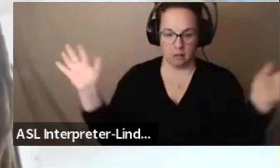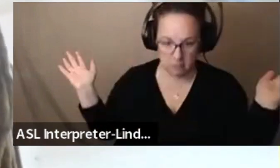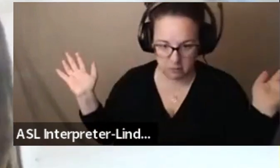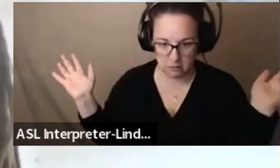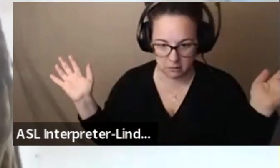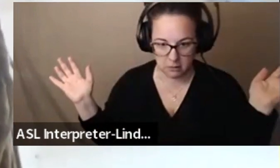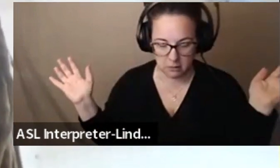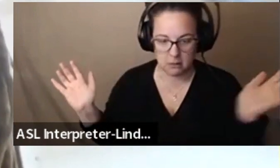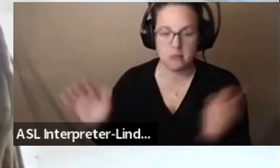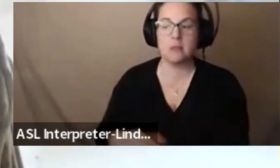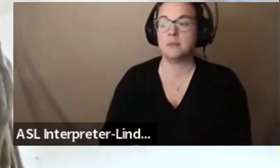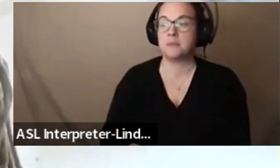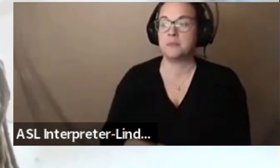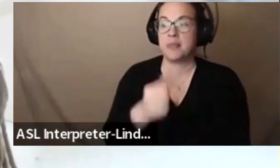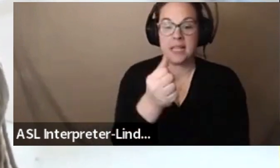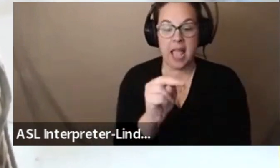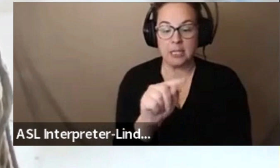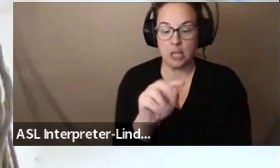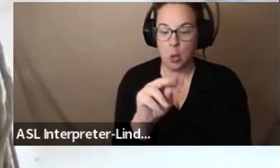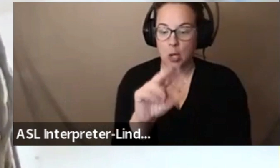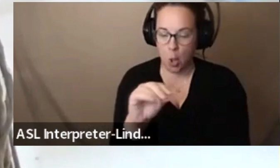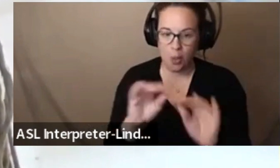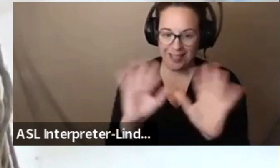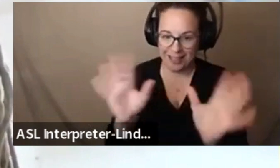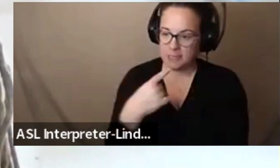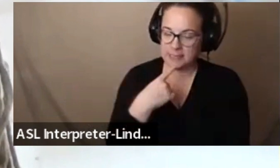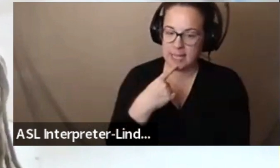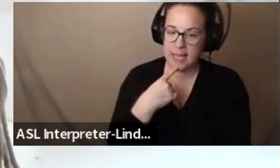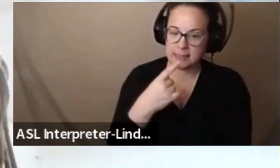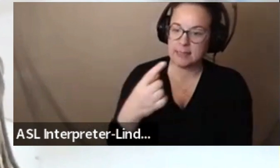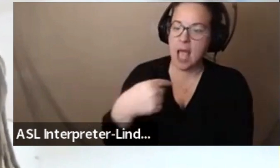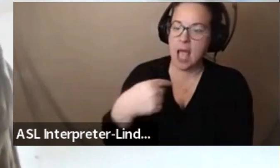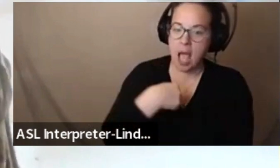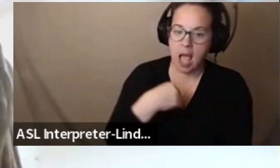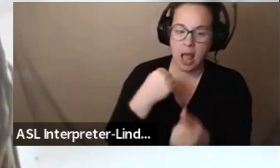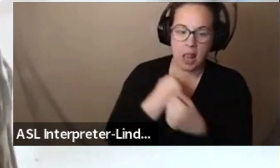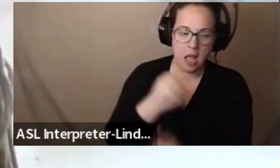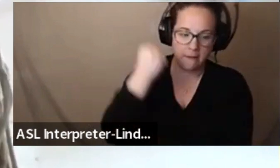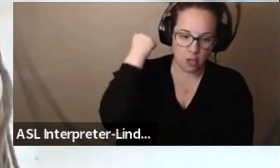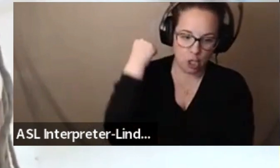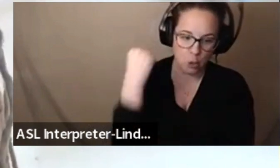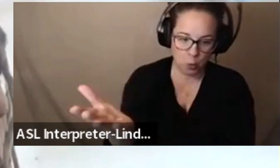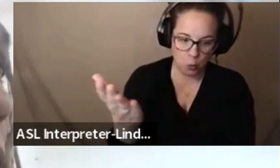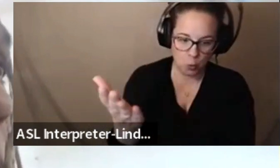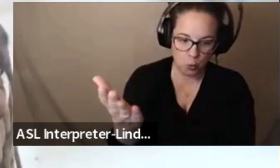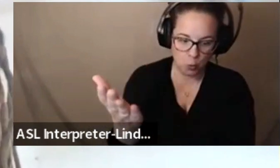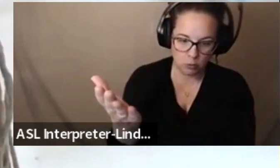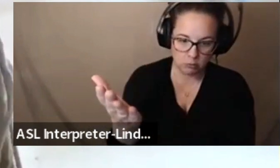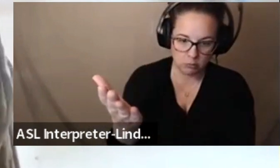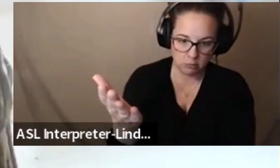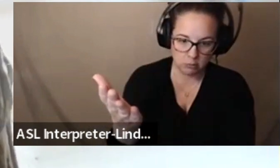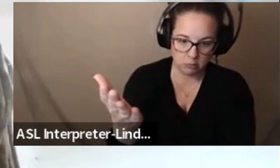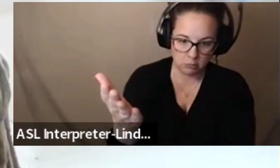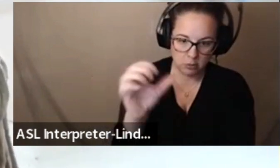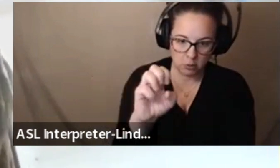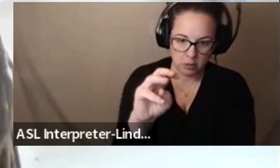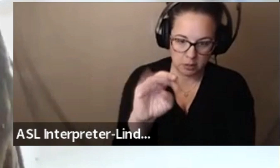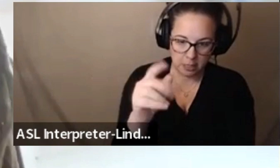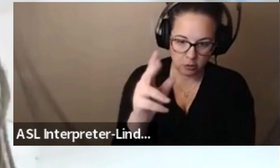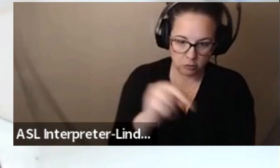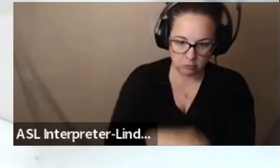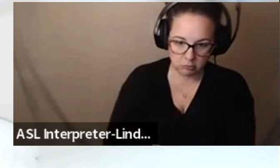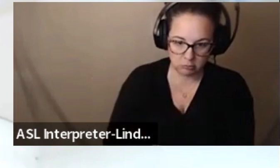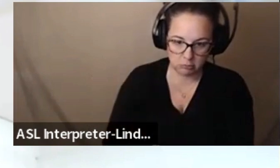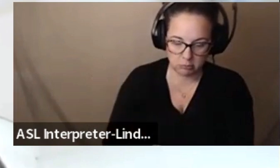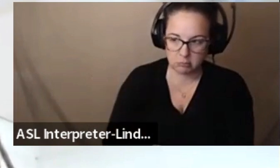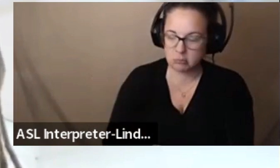on gay characters. Antonio says, "I love you," to Sebastian. "I'm